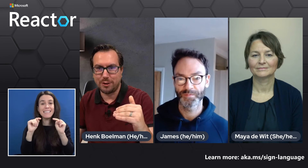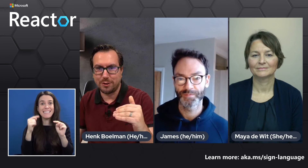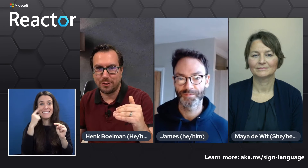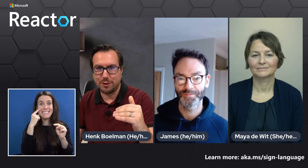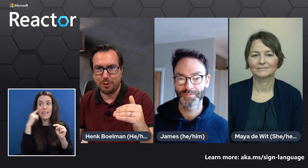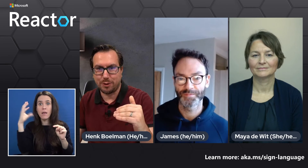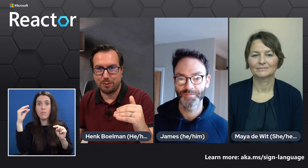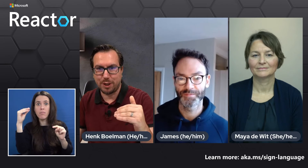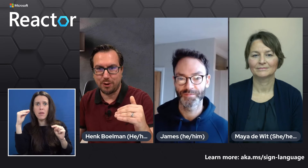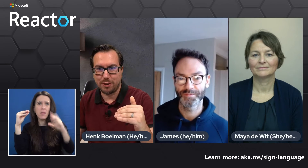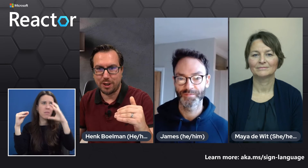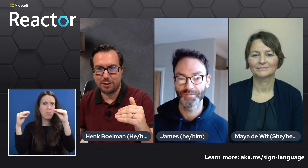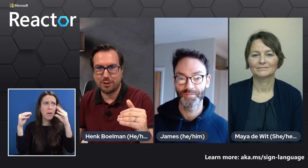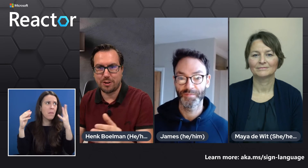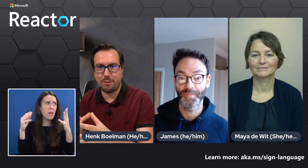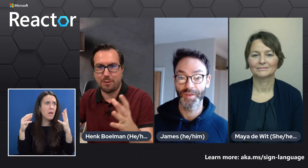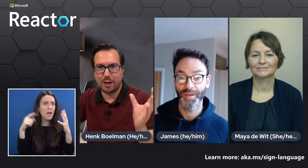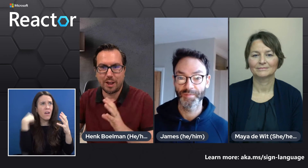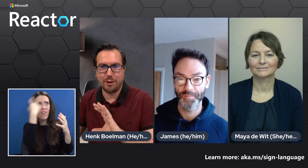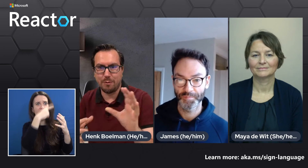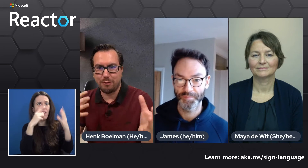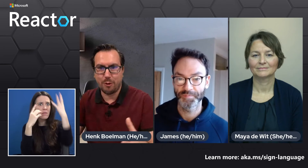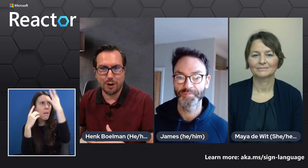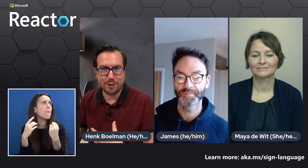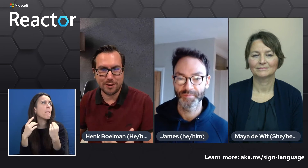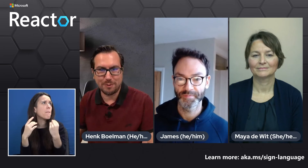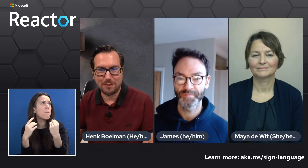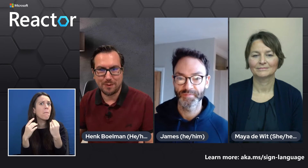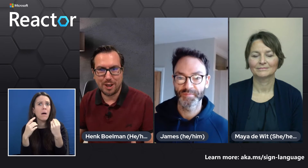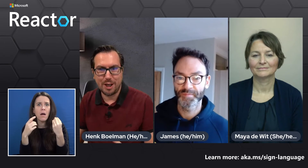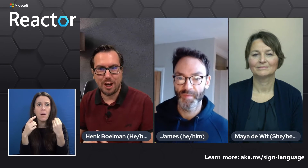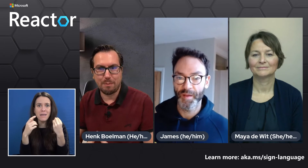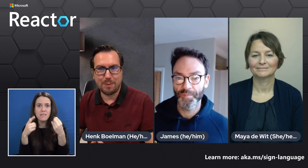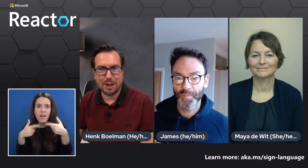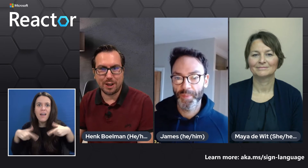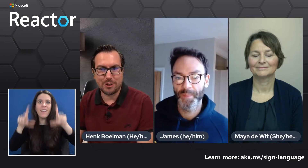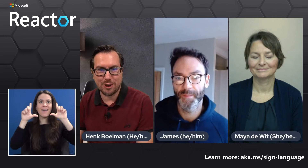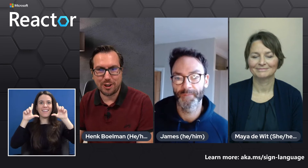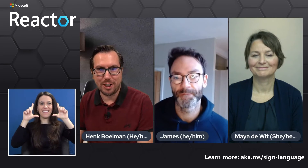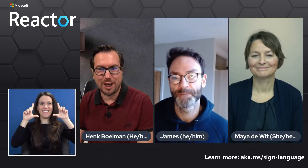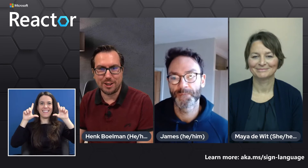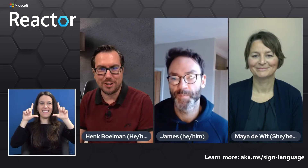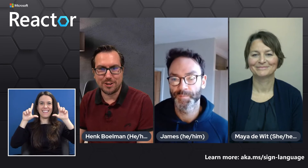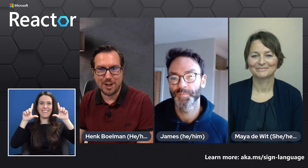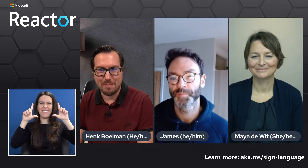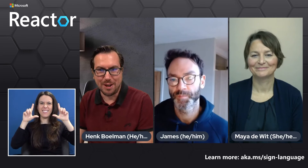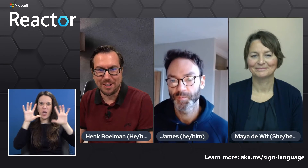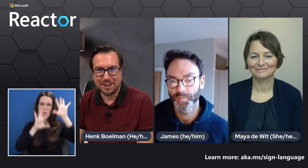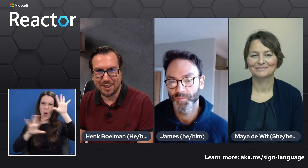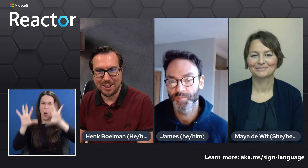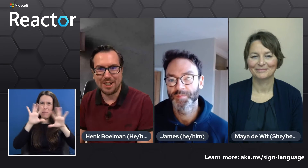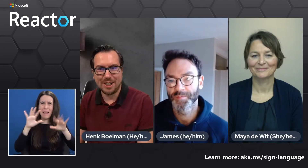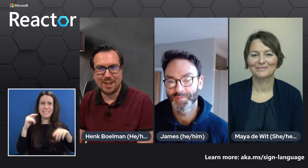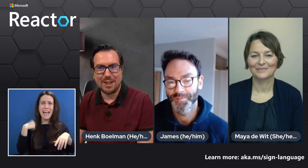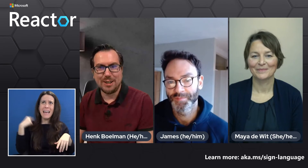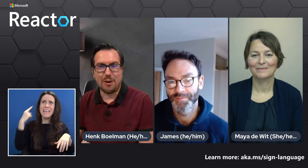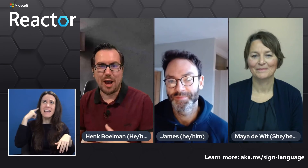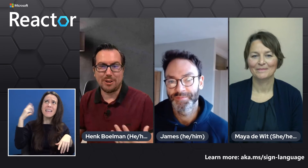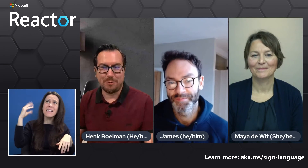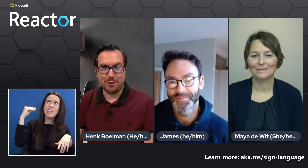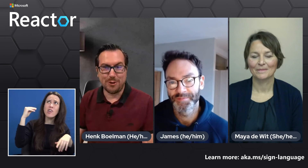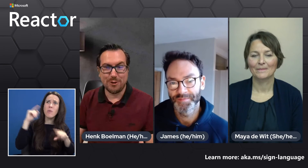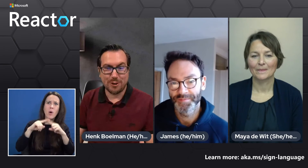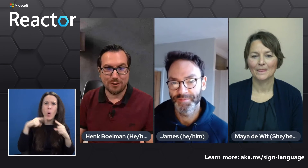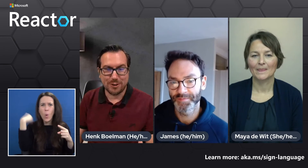to interpret it because there is some random voice appearing suddenly in the stream. So